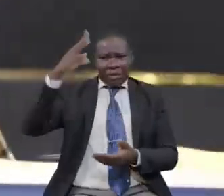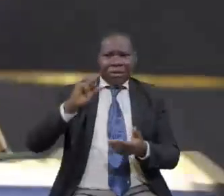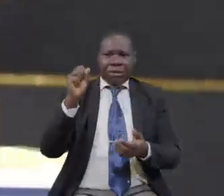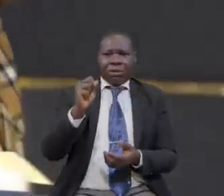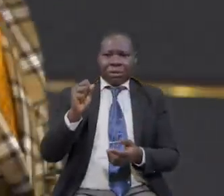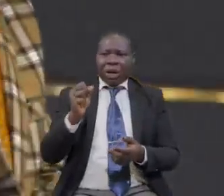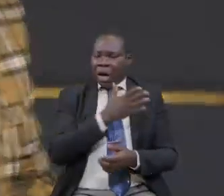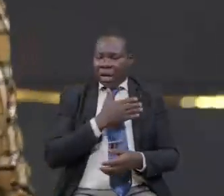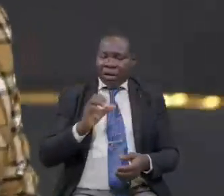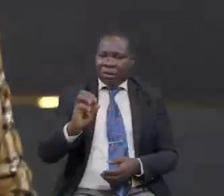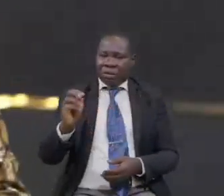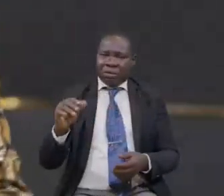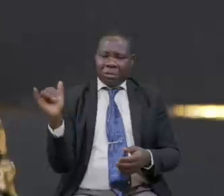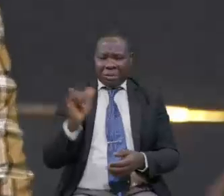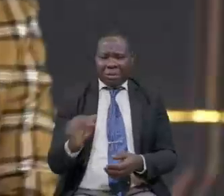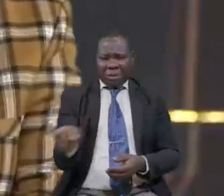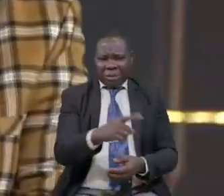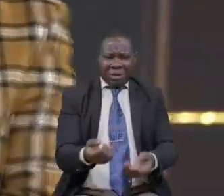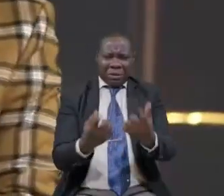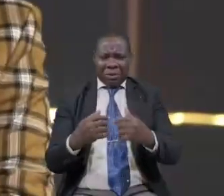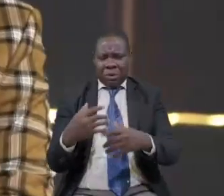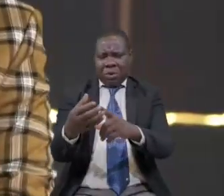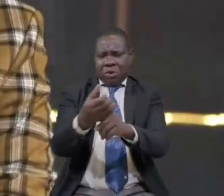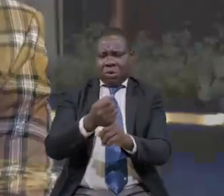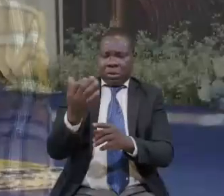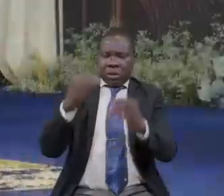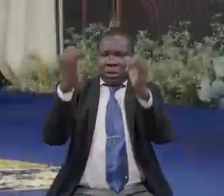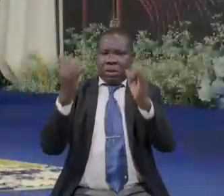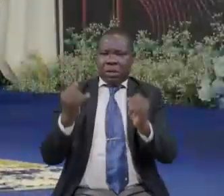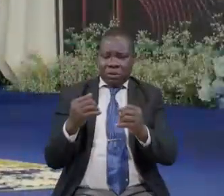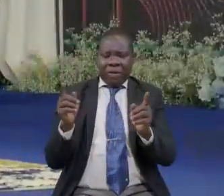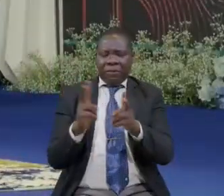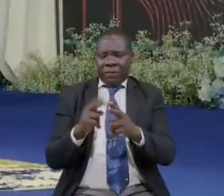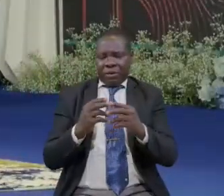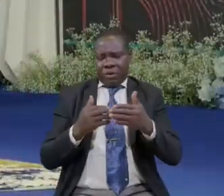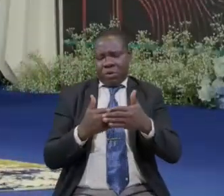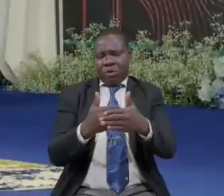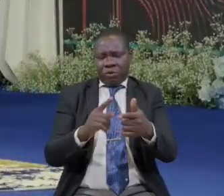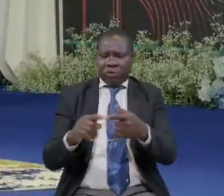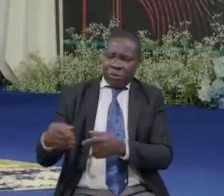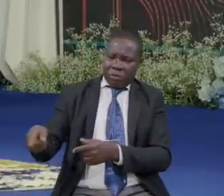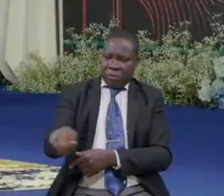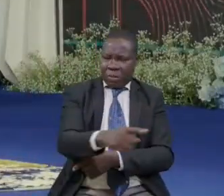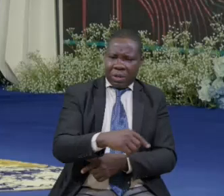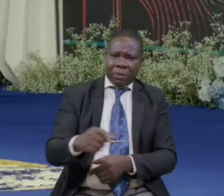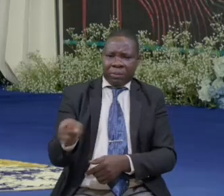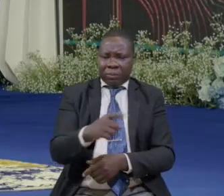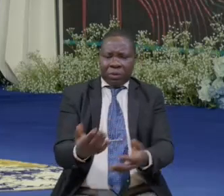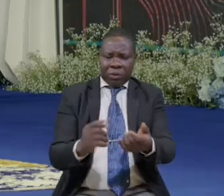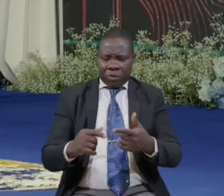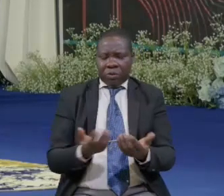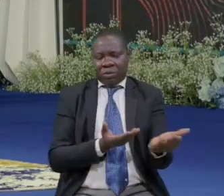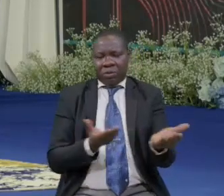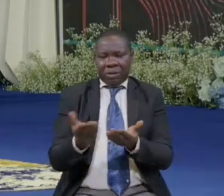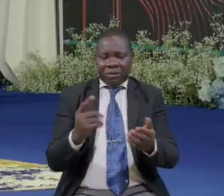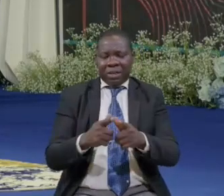holding their idol very close to them. They want to serve the great God above,